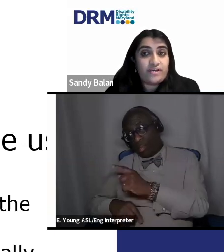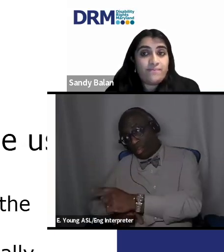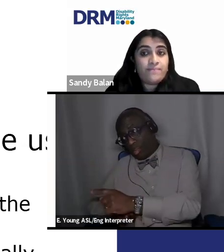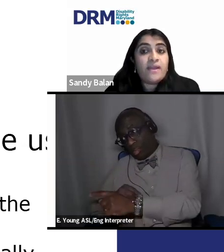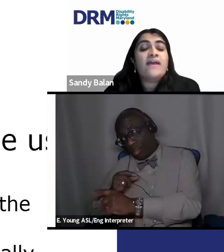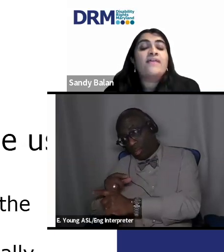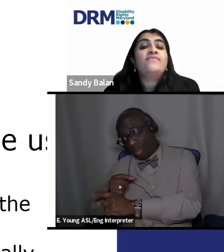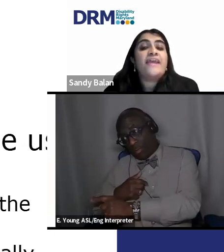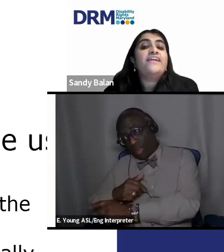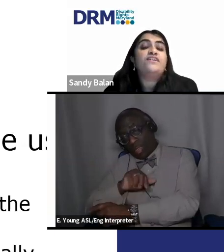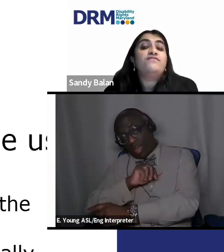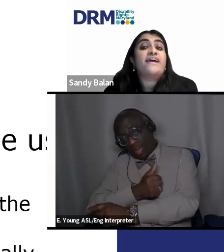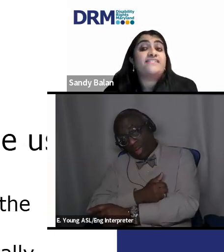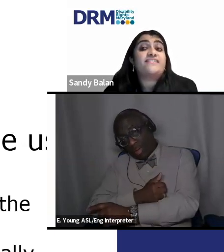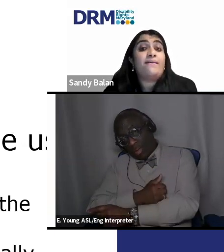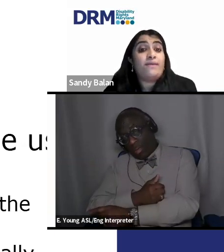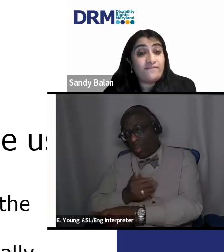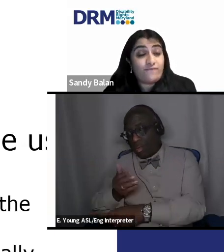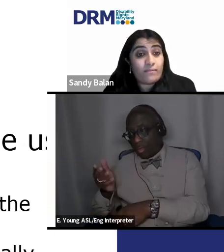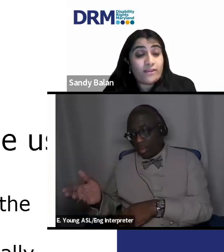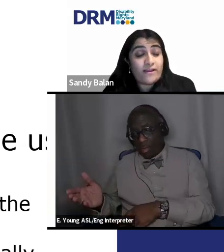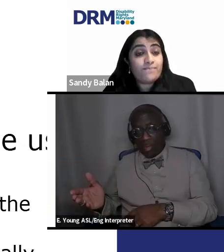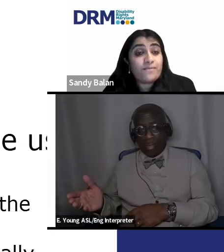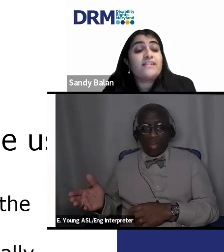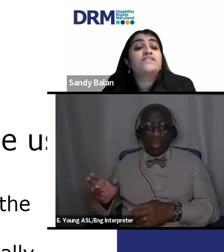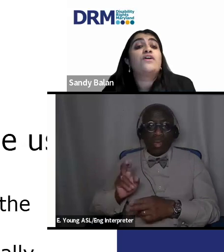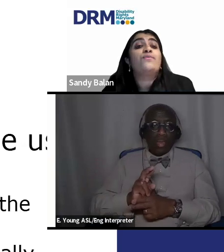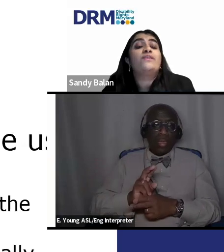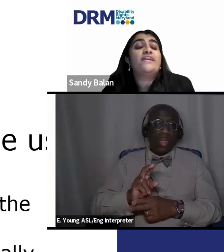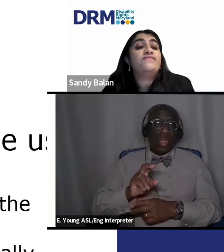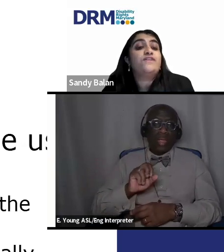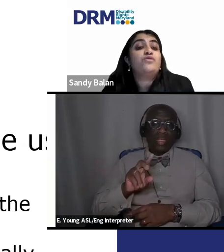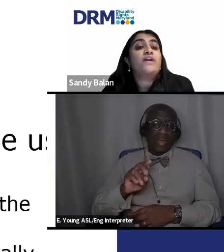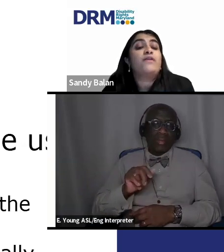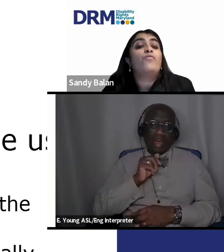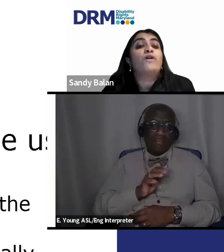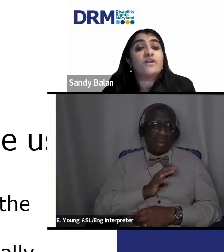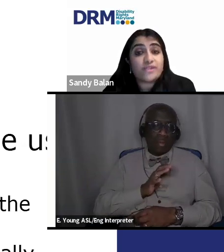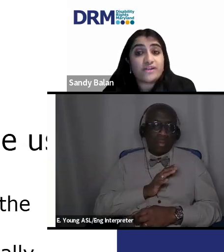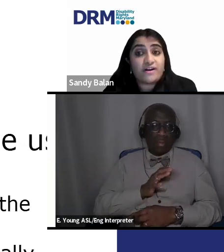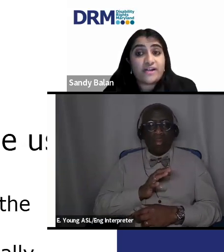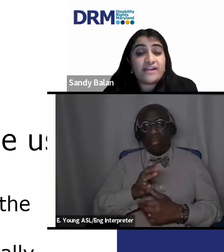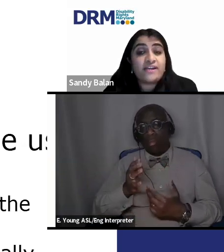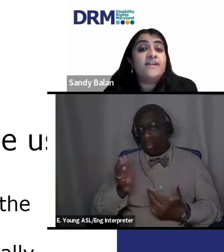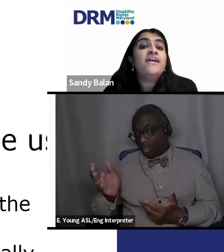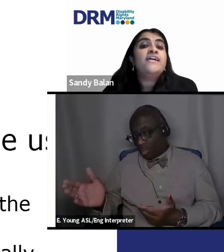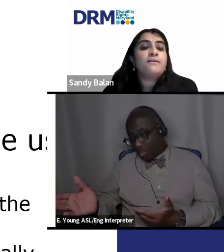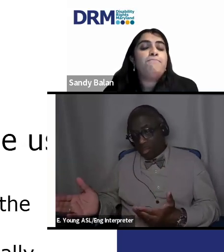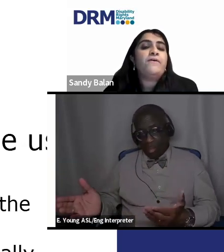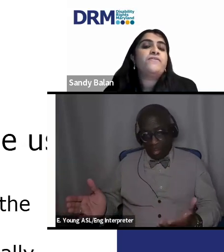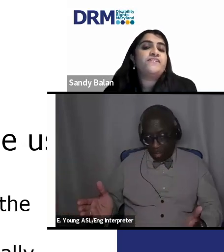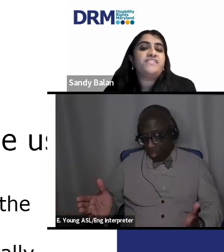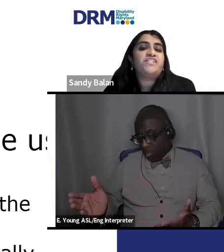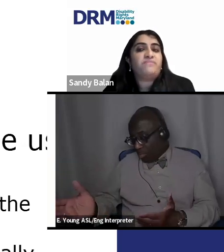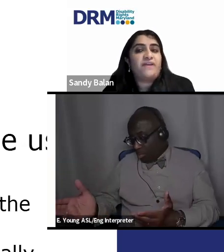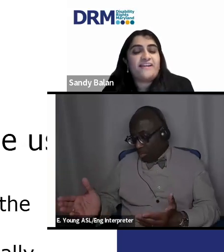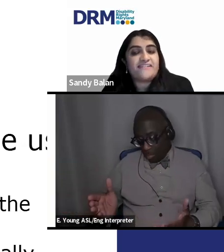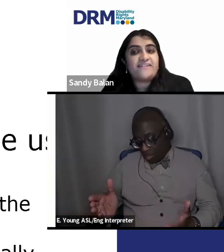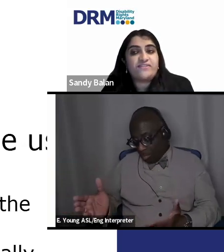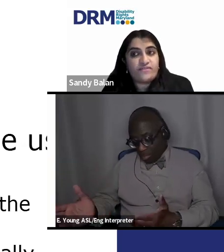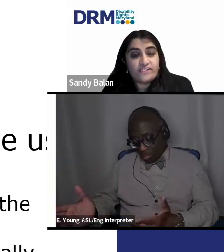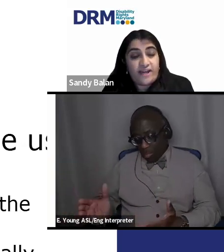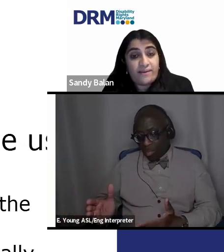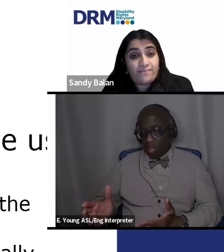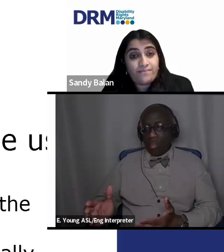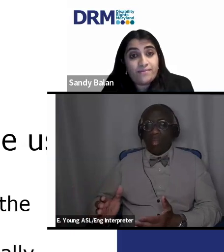have authority, they can use SDM informally. And so the individual can work with the guardian to build the